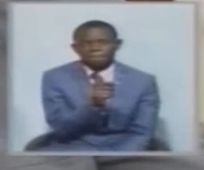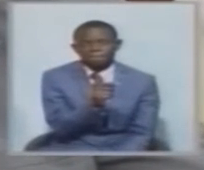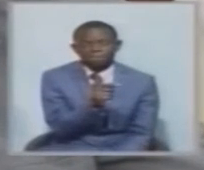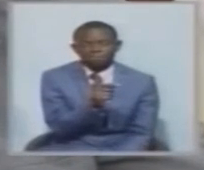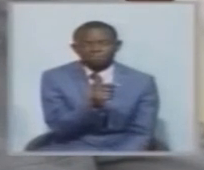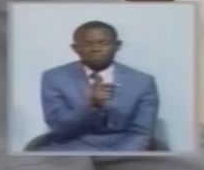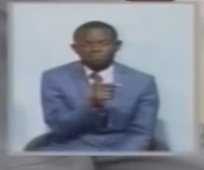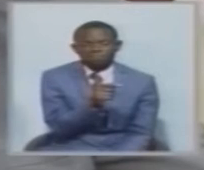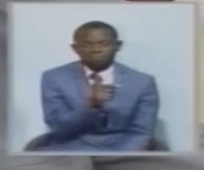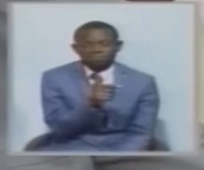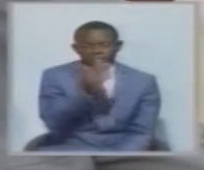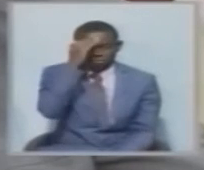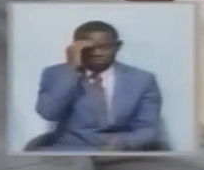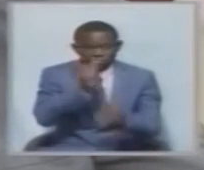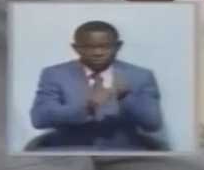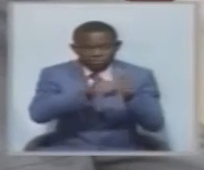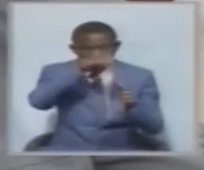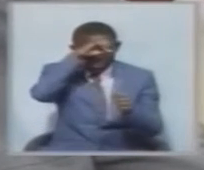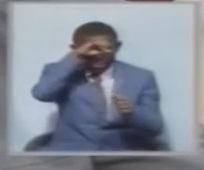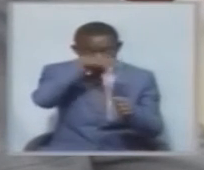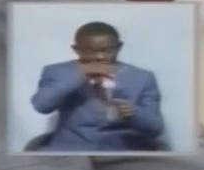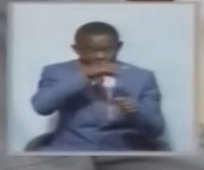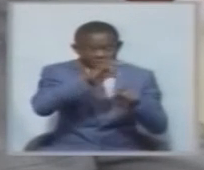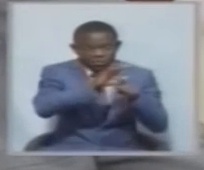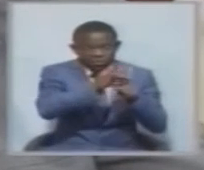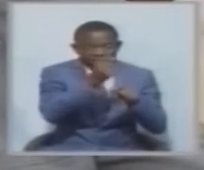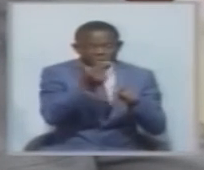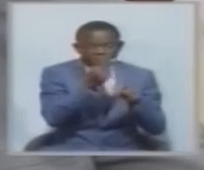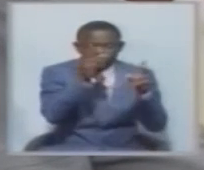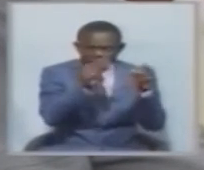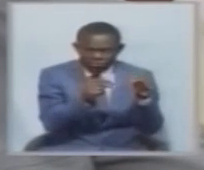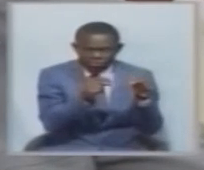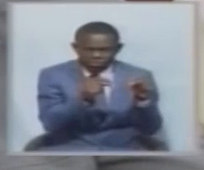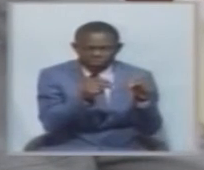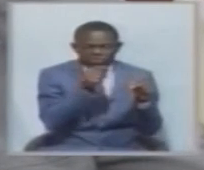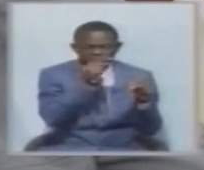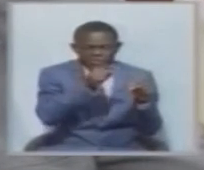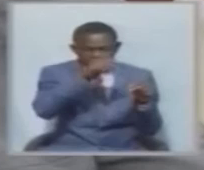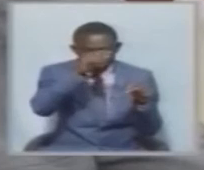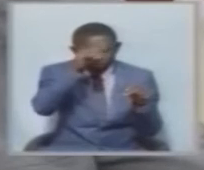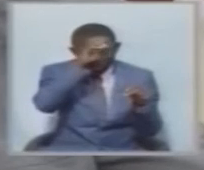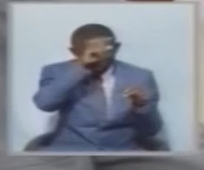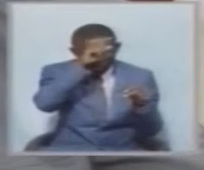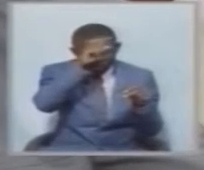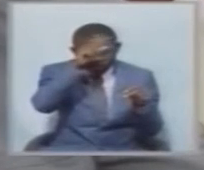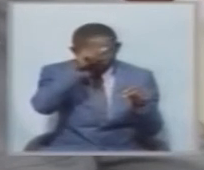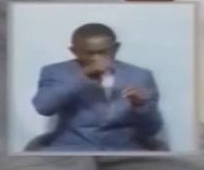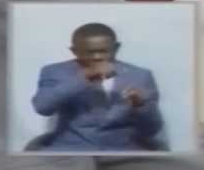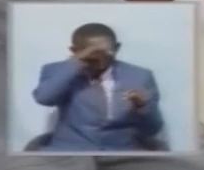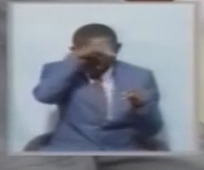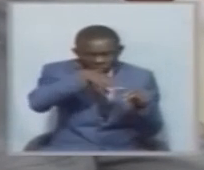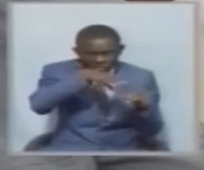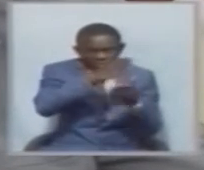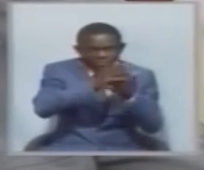Because mining is not only about copper. What about, the semi-precious stones and